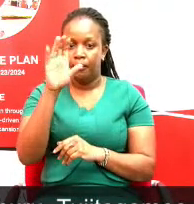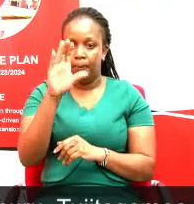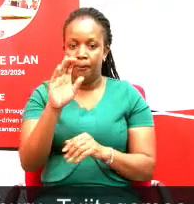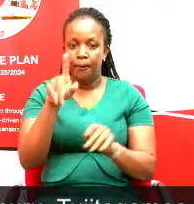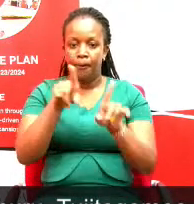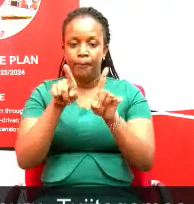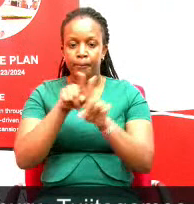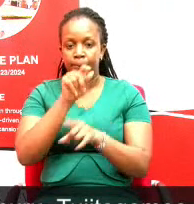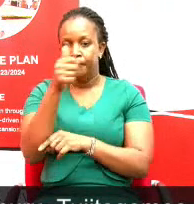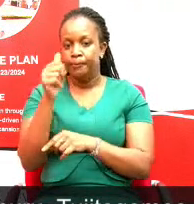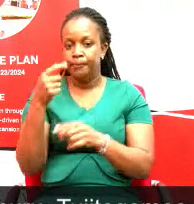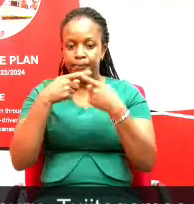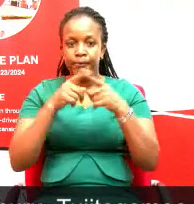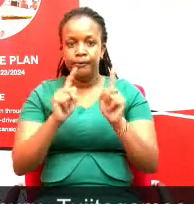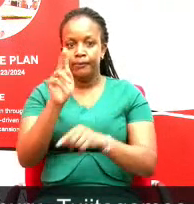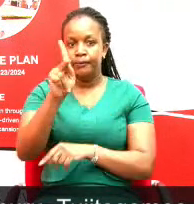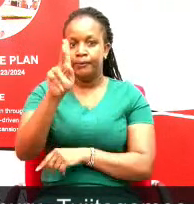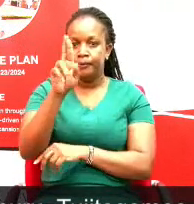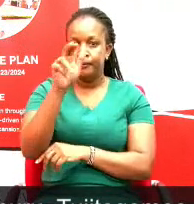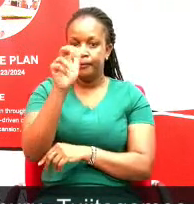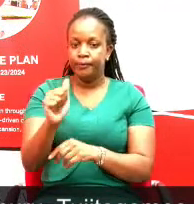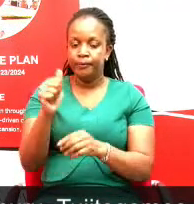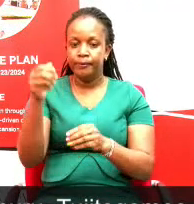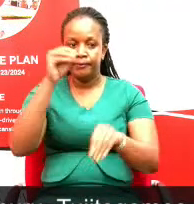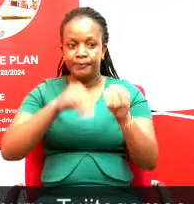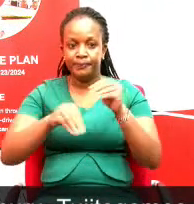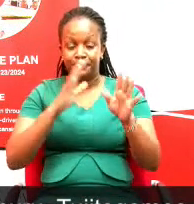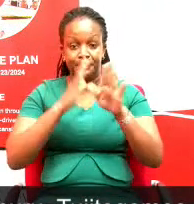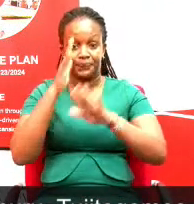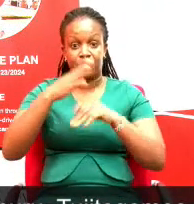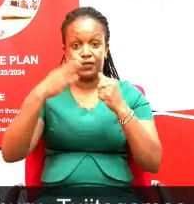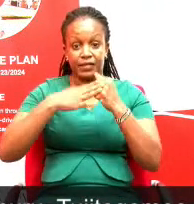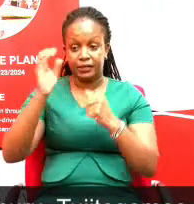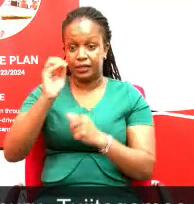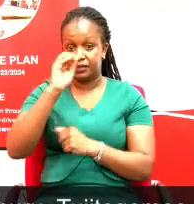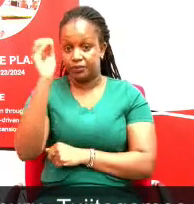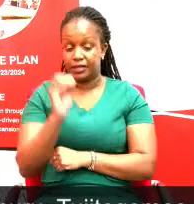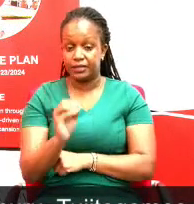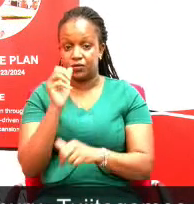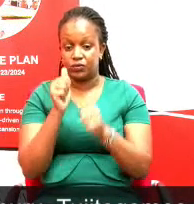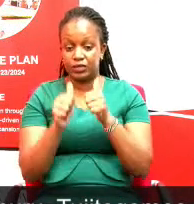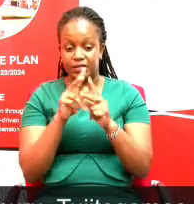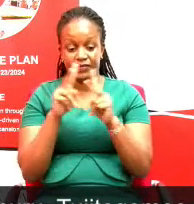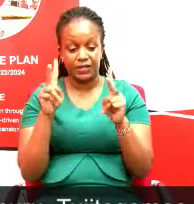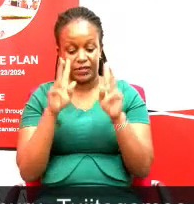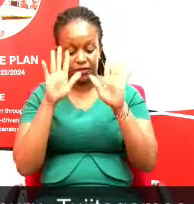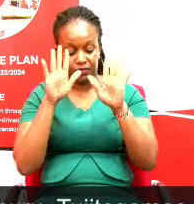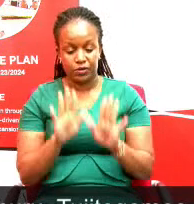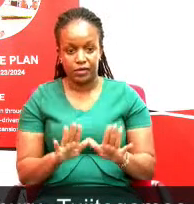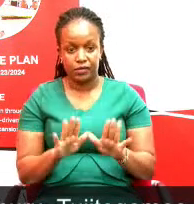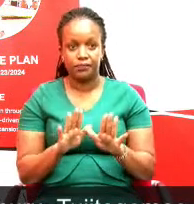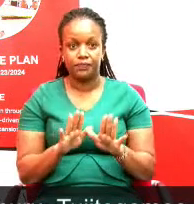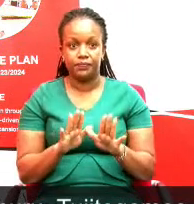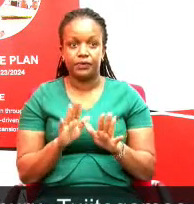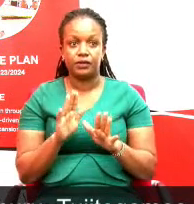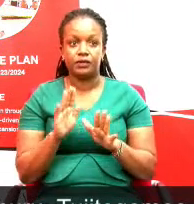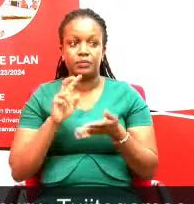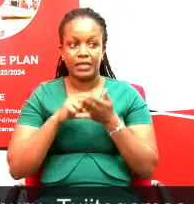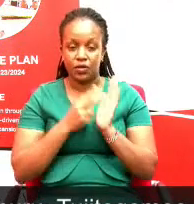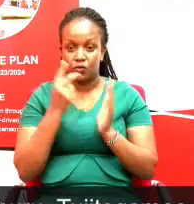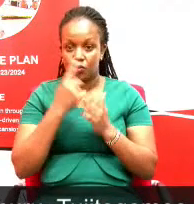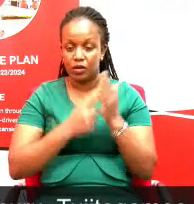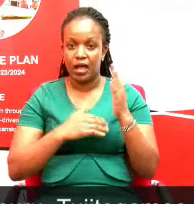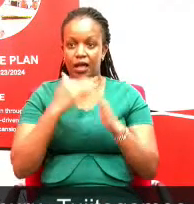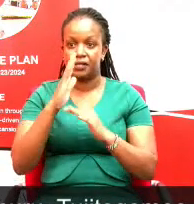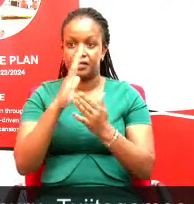KRA contributes over 90% of our revenue to the exchequer. This is very important. That's why at a given time,